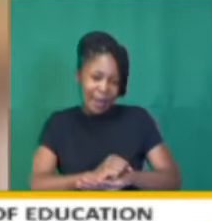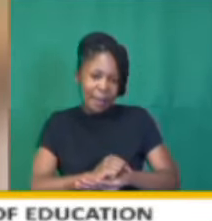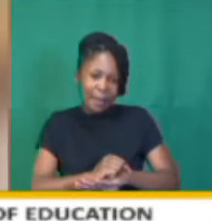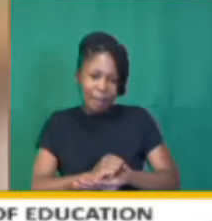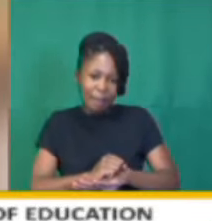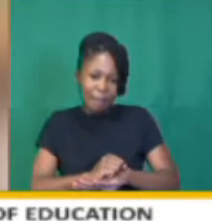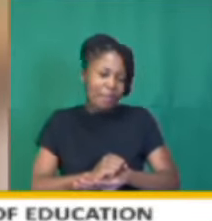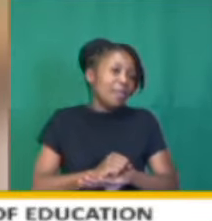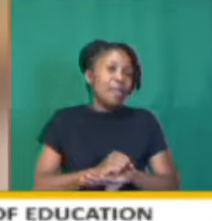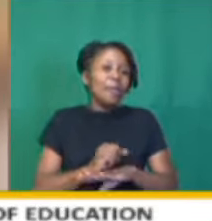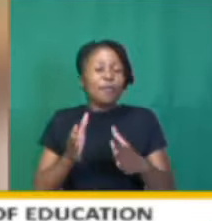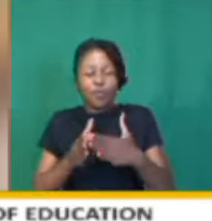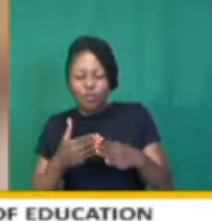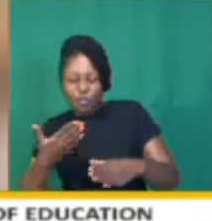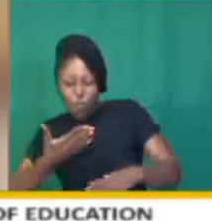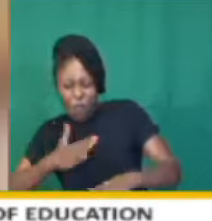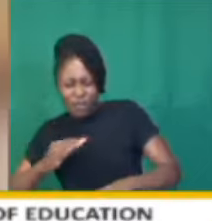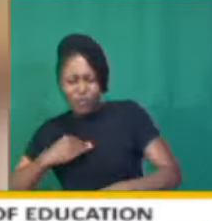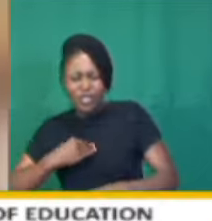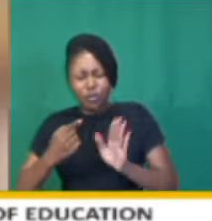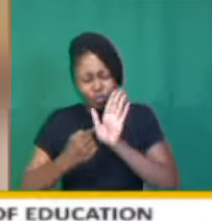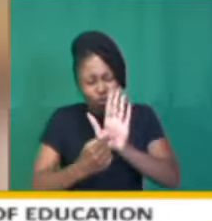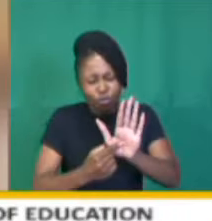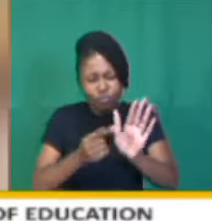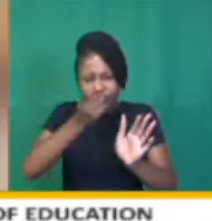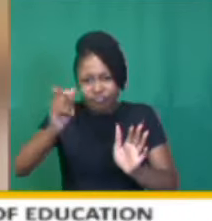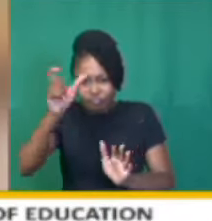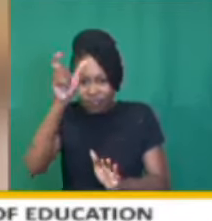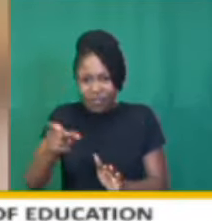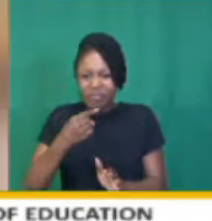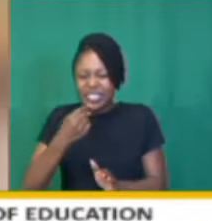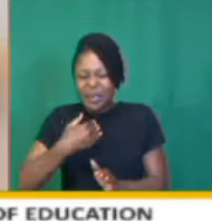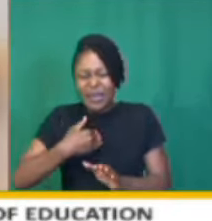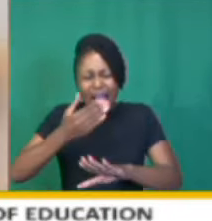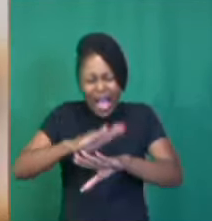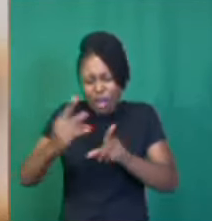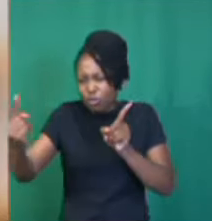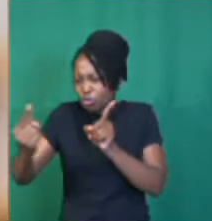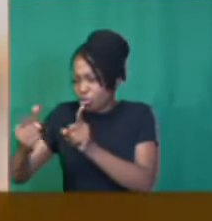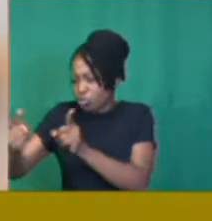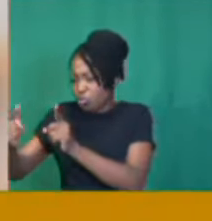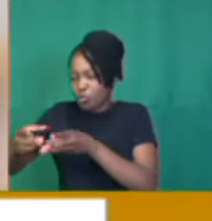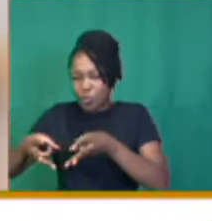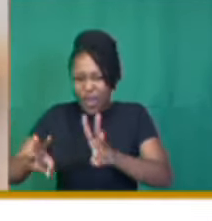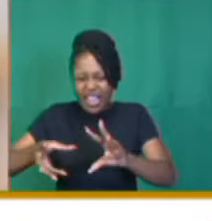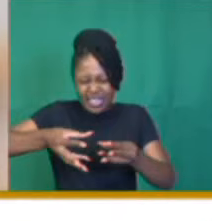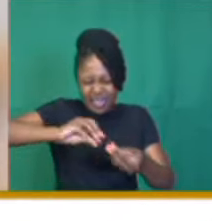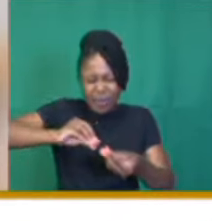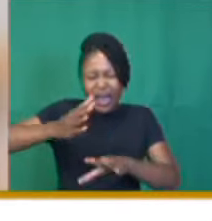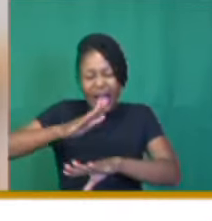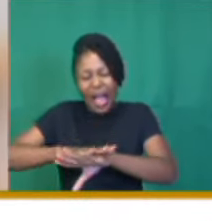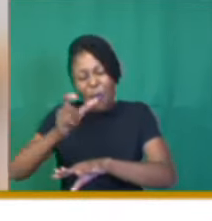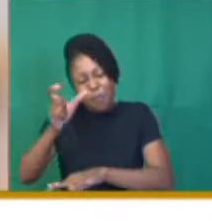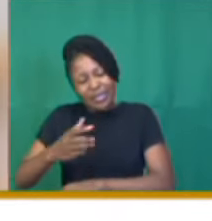how they were afraid, what caused them to be afraid. You can try to paraphrase that. Okay, thank you very much,